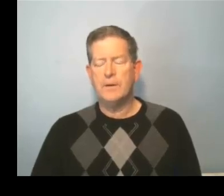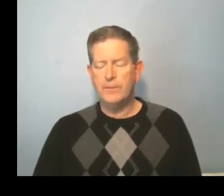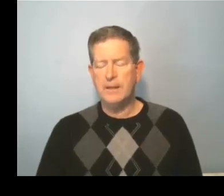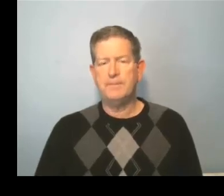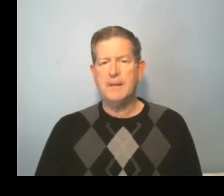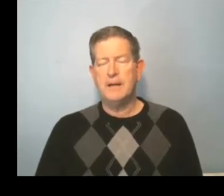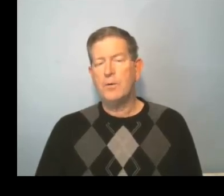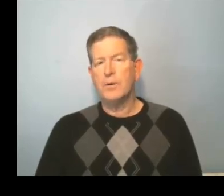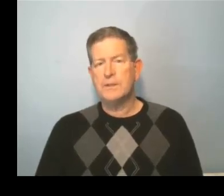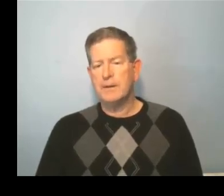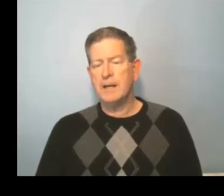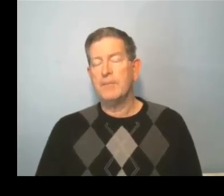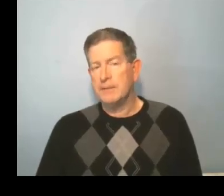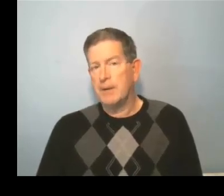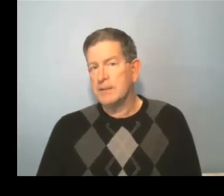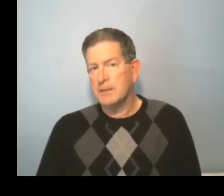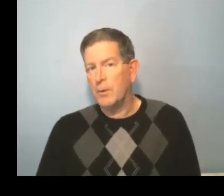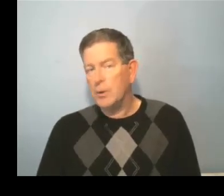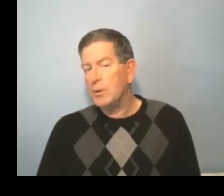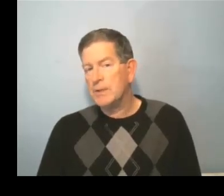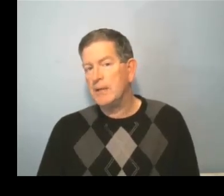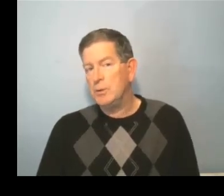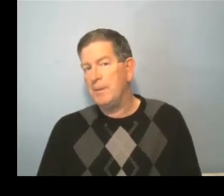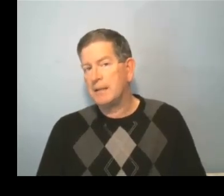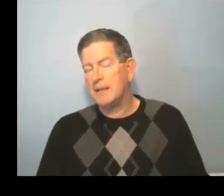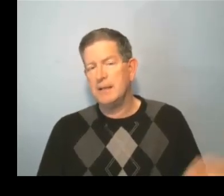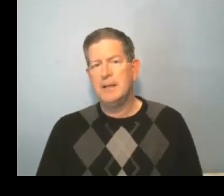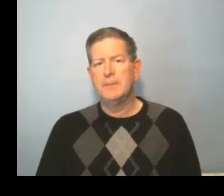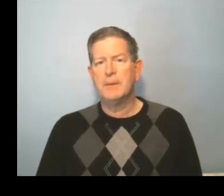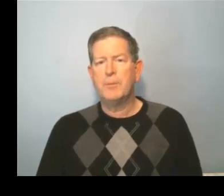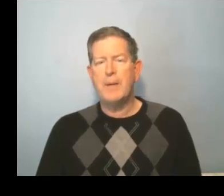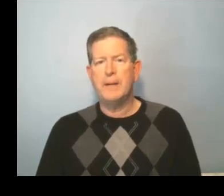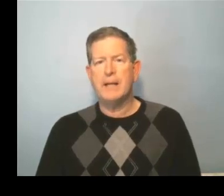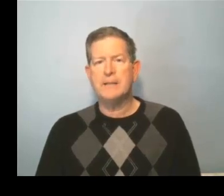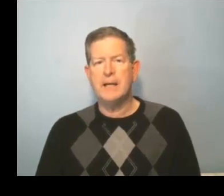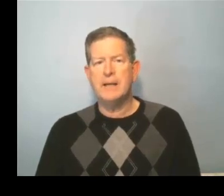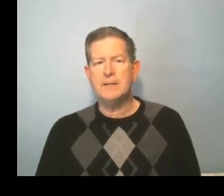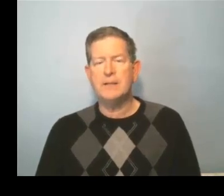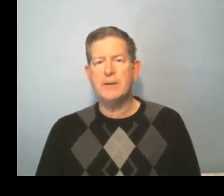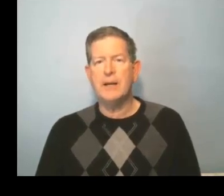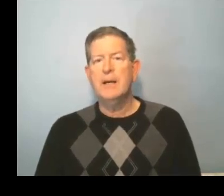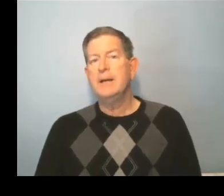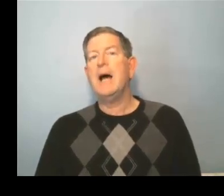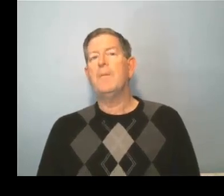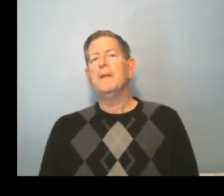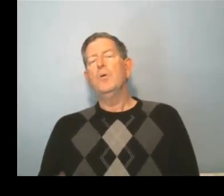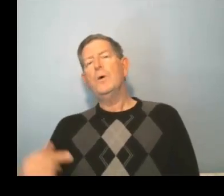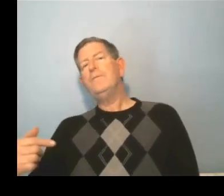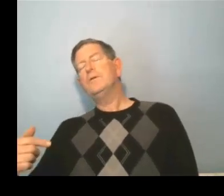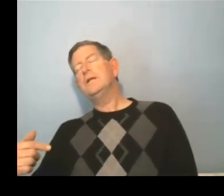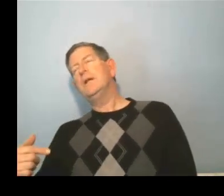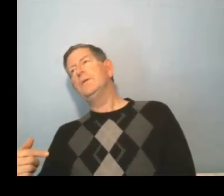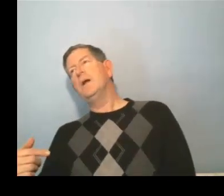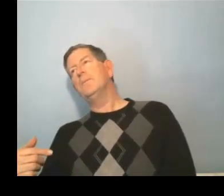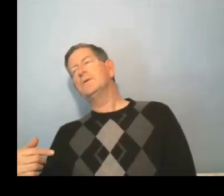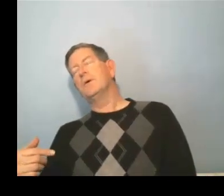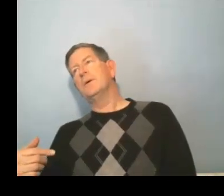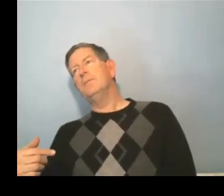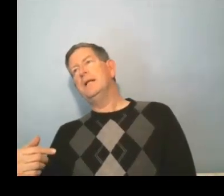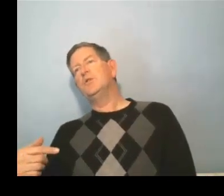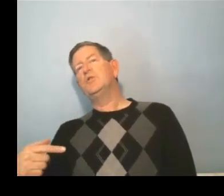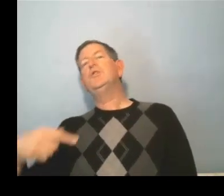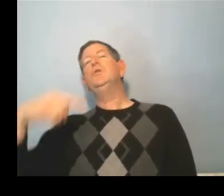Voilà, voilà, voilà. And of course, again, because the morning you could say du matin, but probably that's not necessary. Now, what if you're dealing with